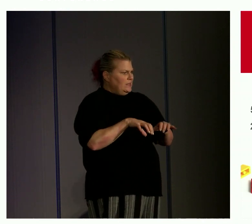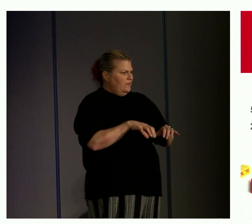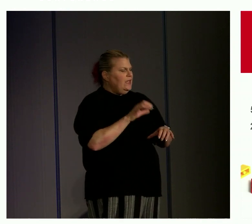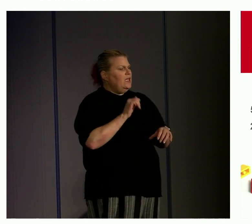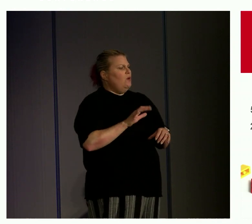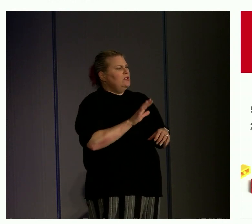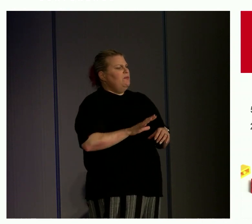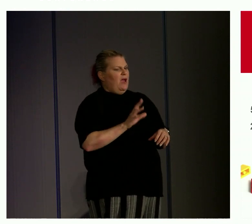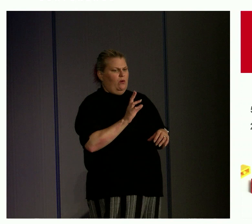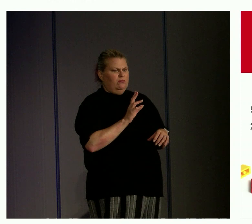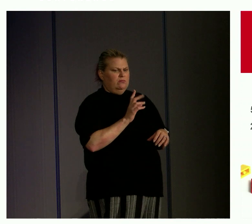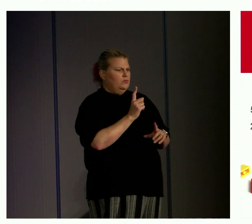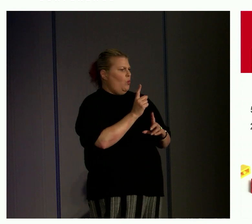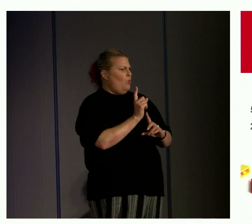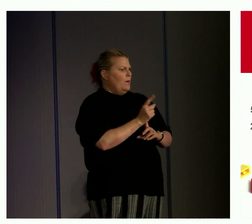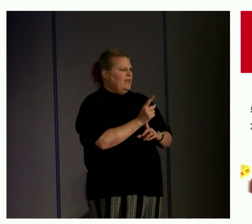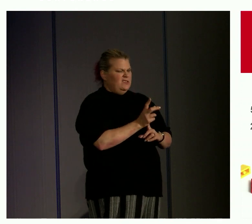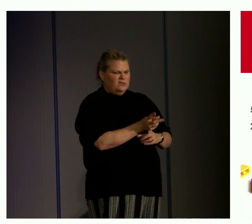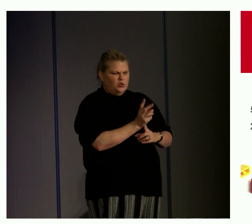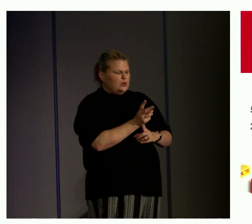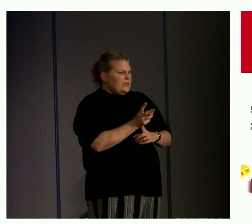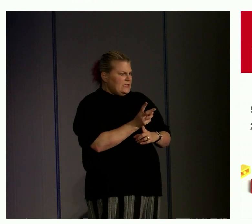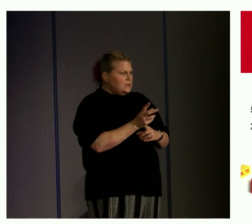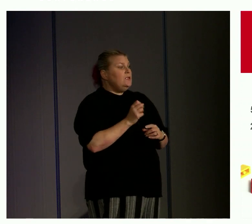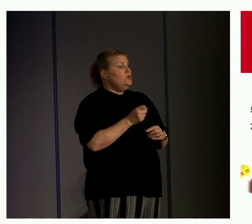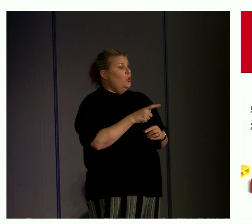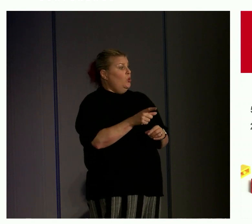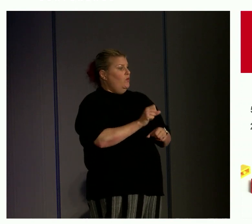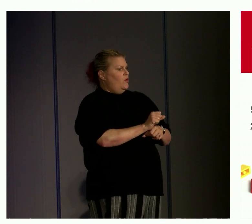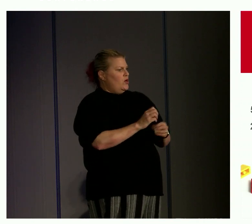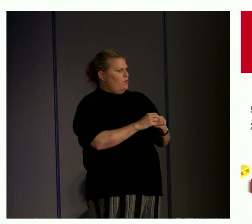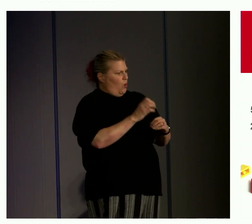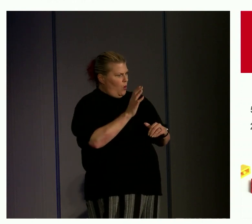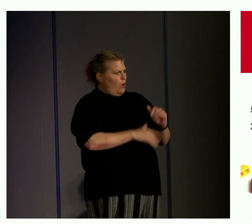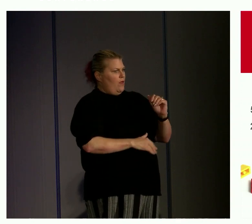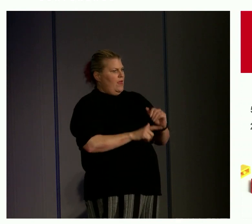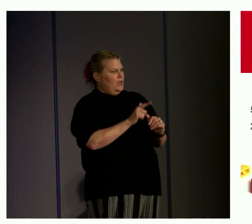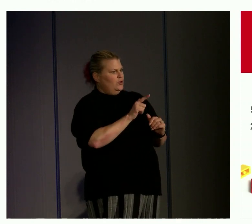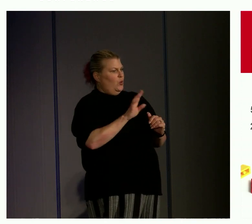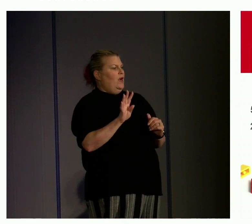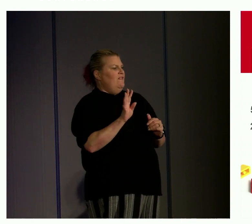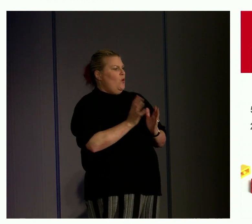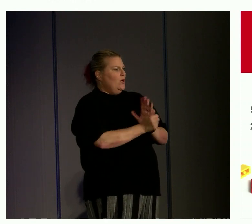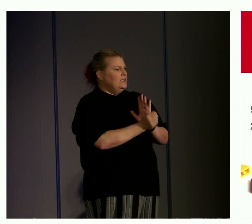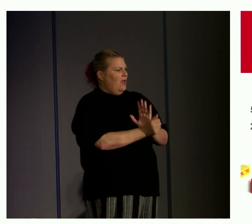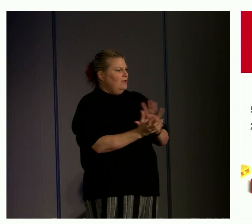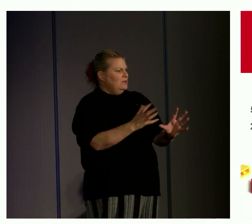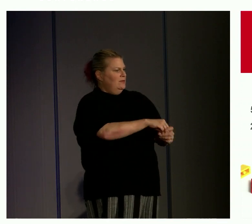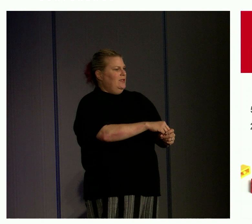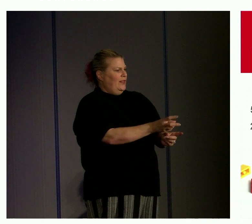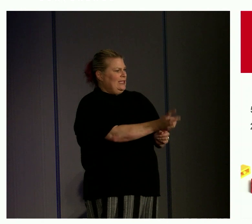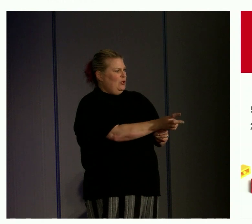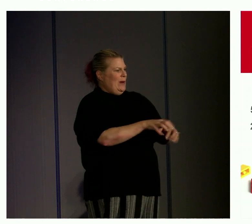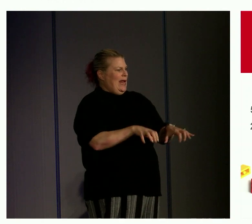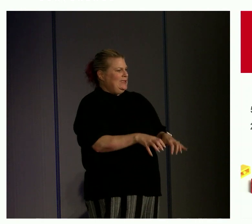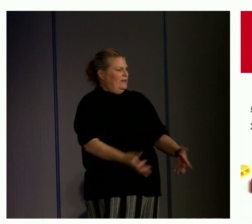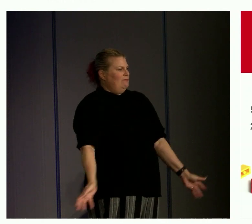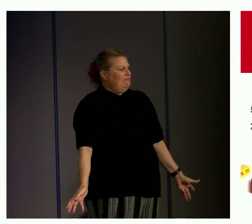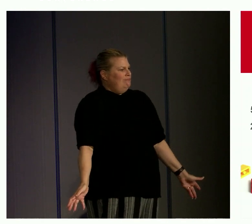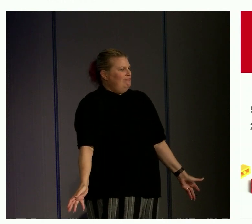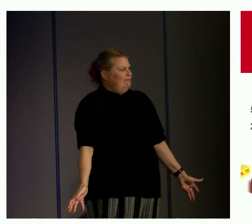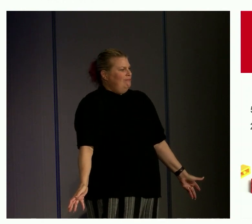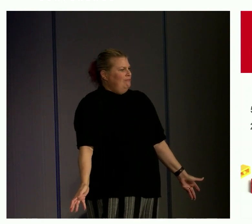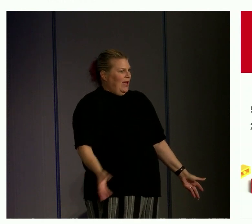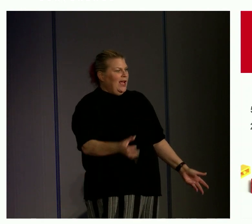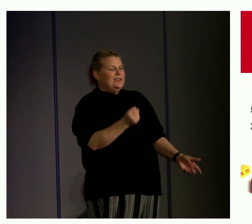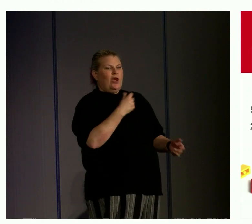was about 1 minute or 2 minutes. You have worked more than 24 skills. And for example, I'm not